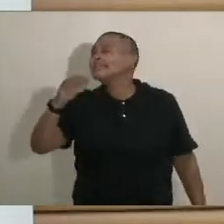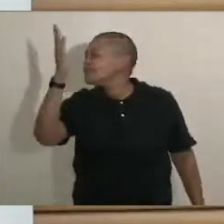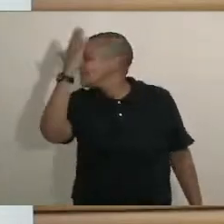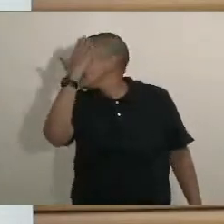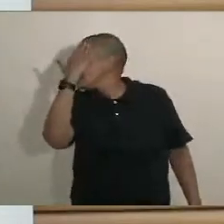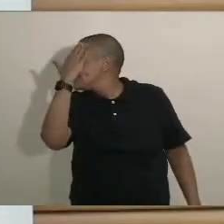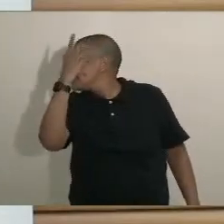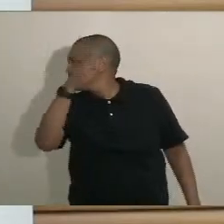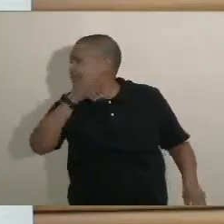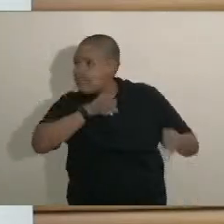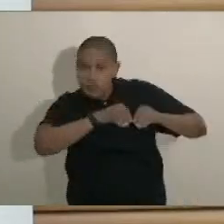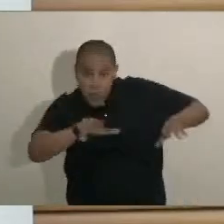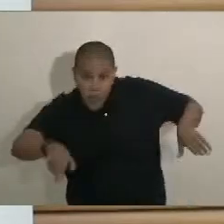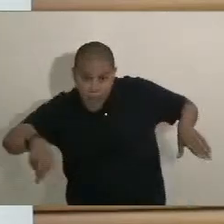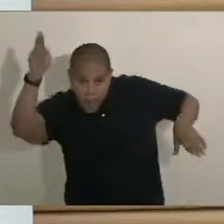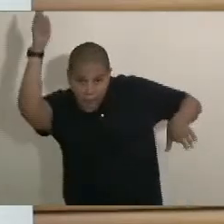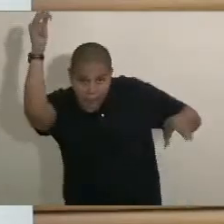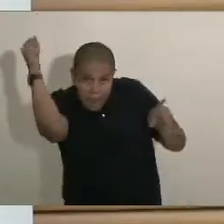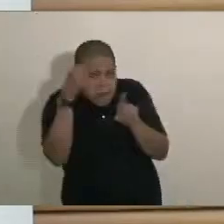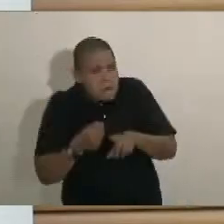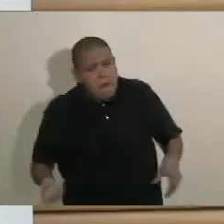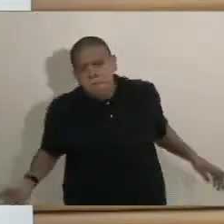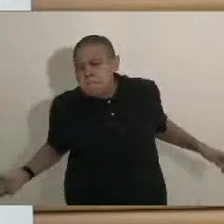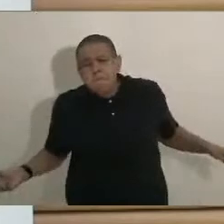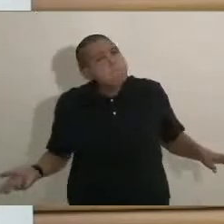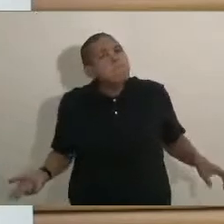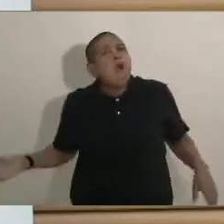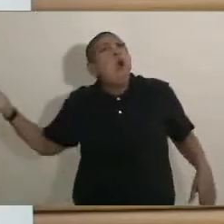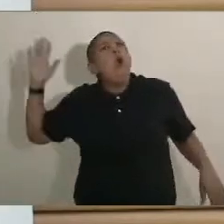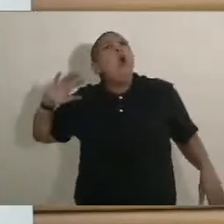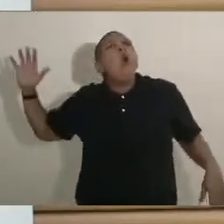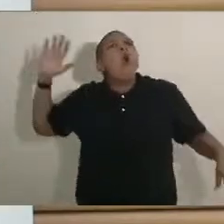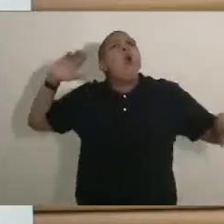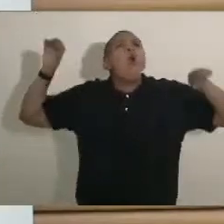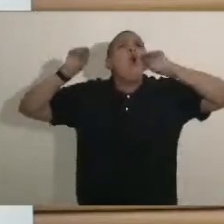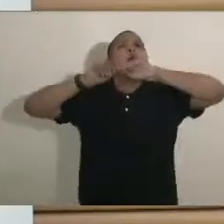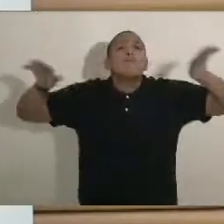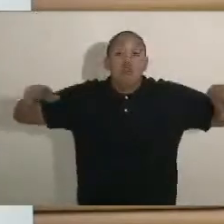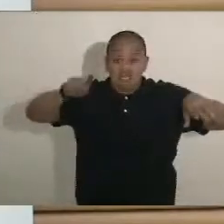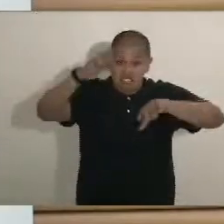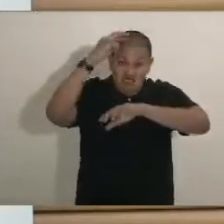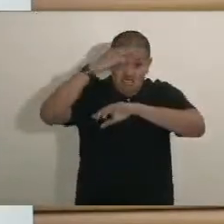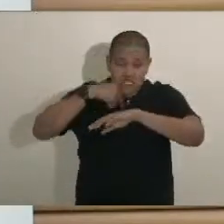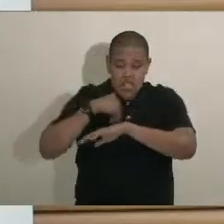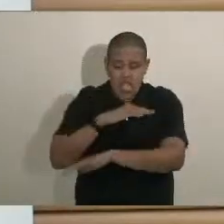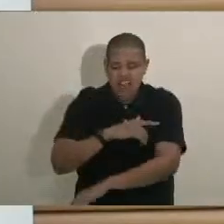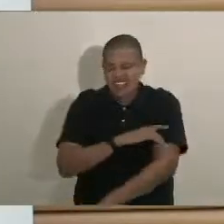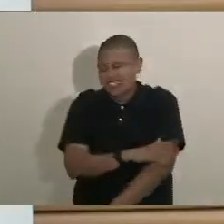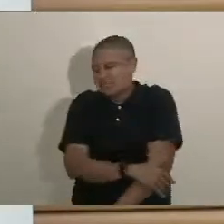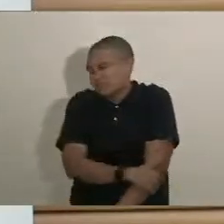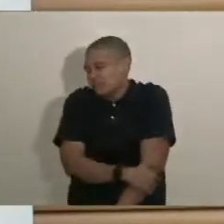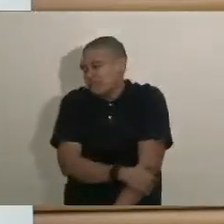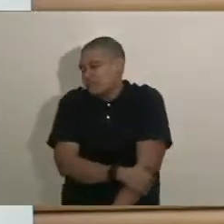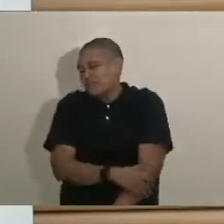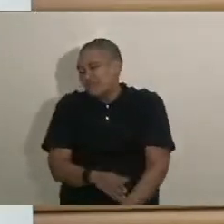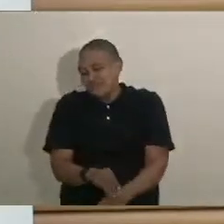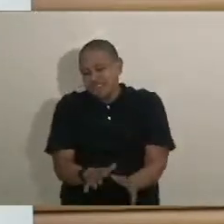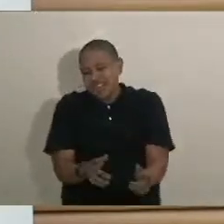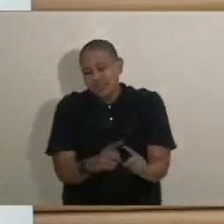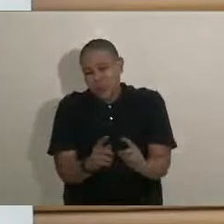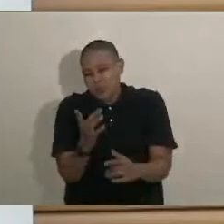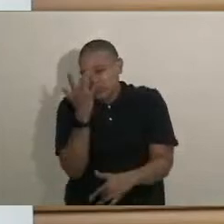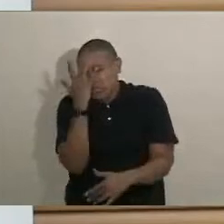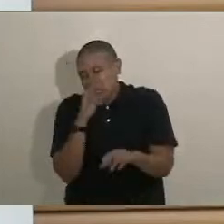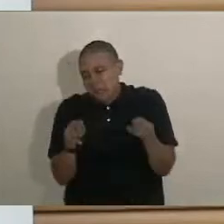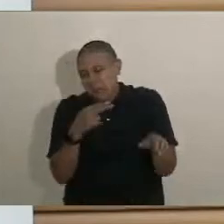as impactful as were the case in the past. Not a reason to be complacent, but nevertheless, that's the